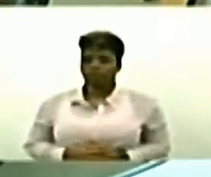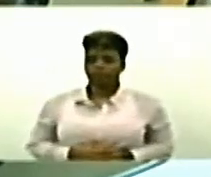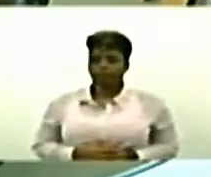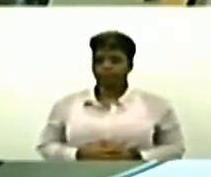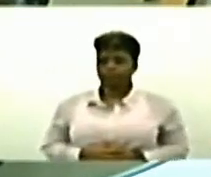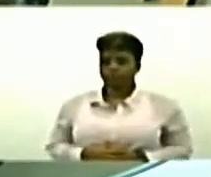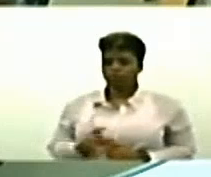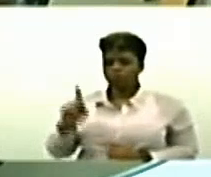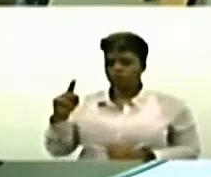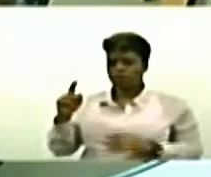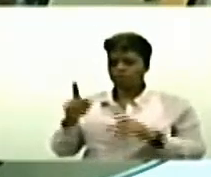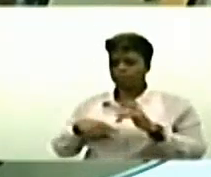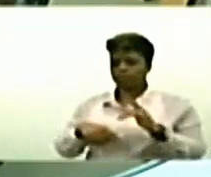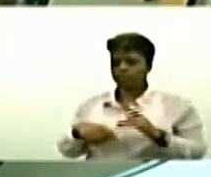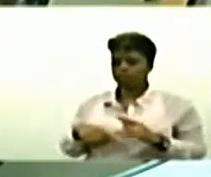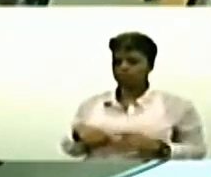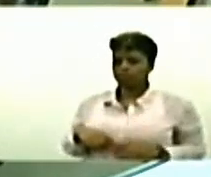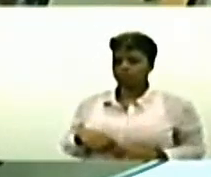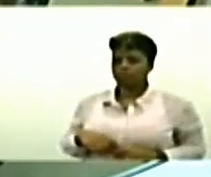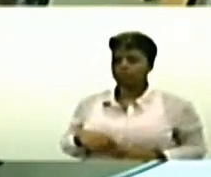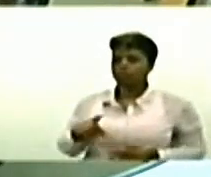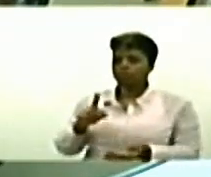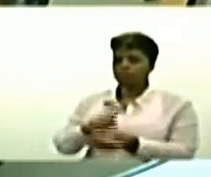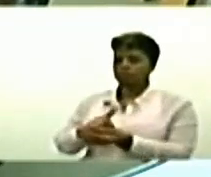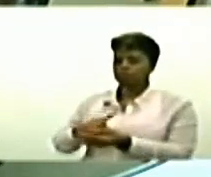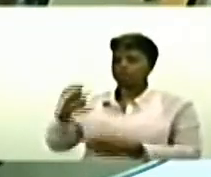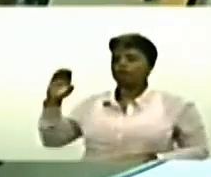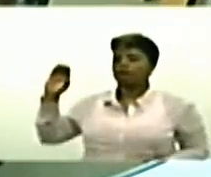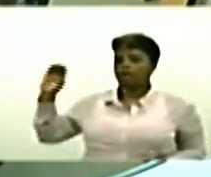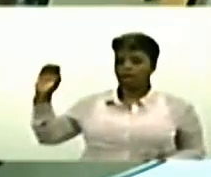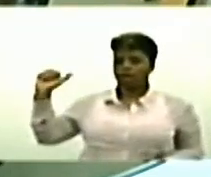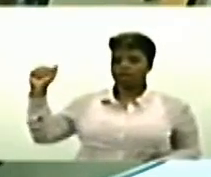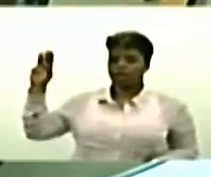Huh? Oh, Dr. Dunstan Campbell.